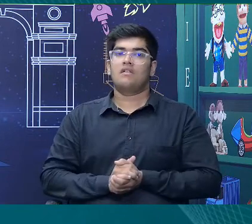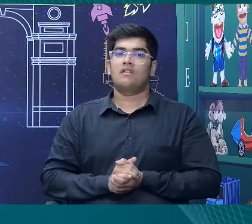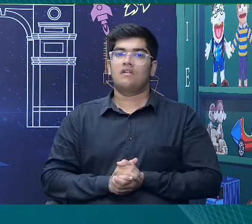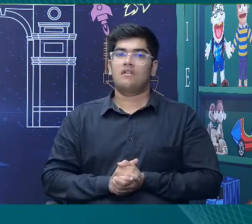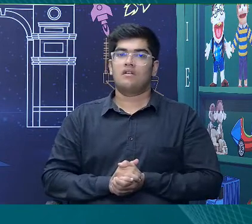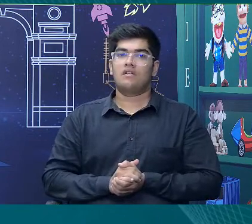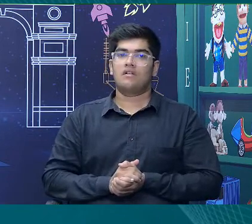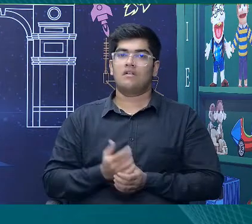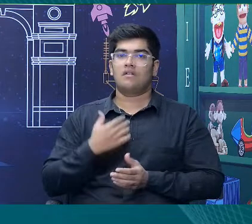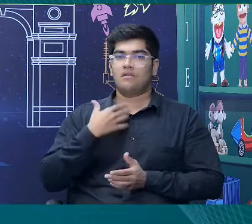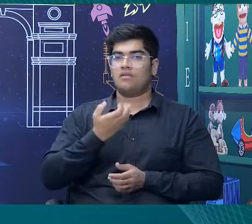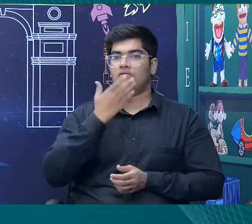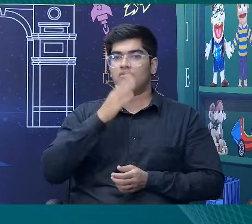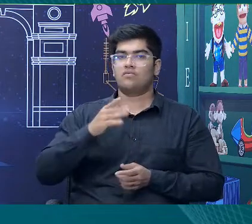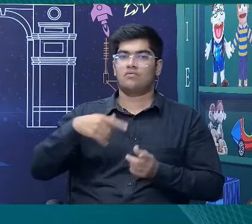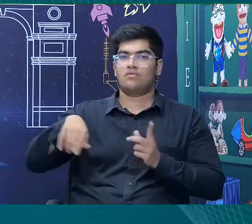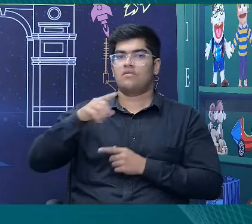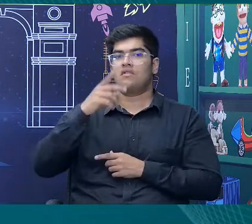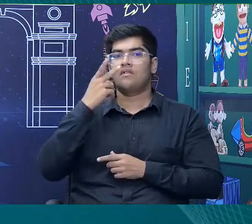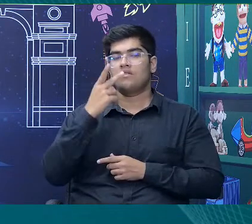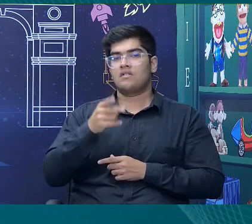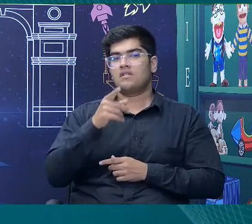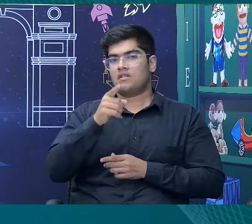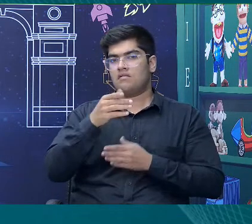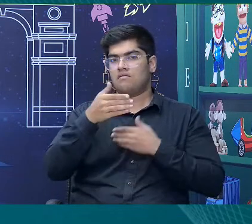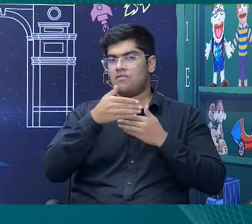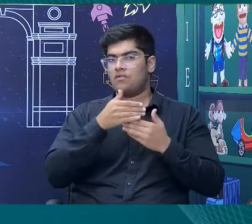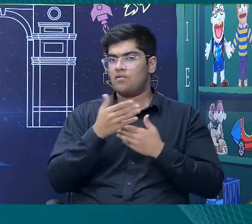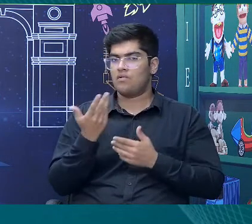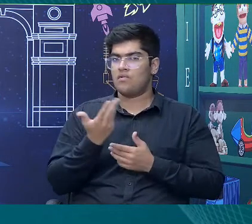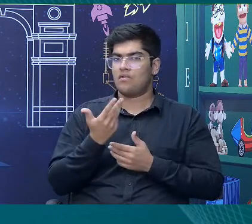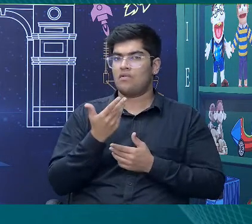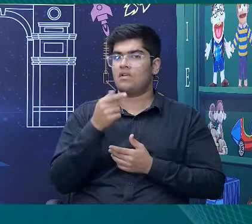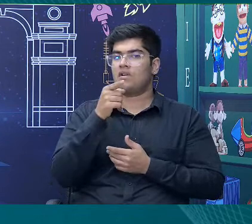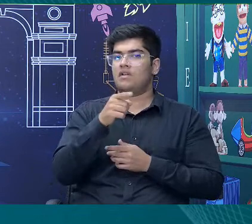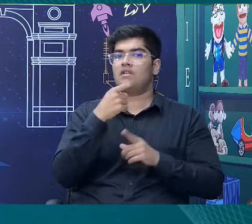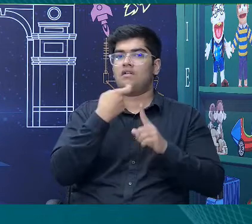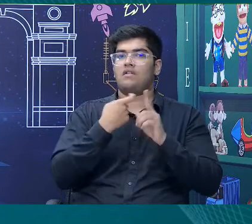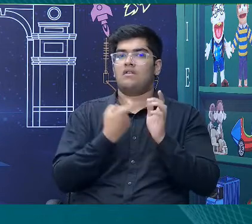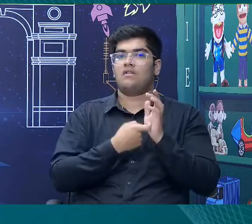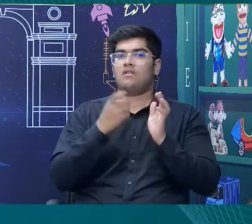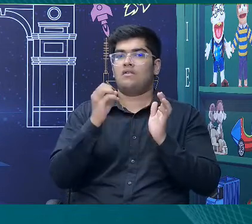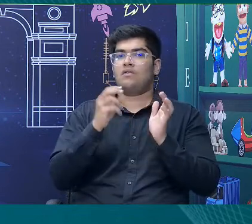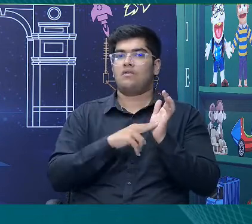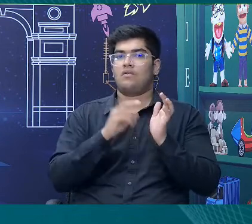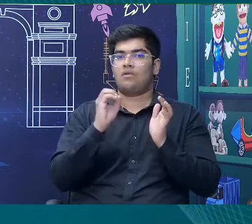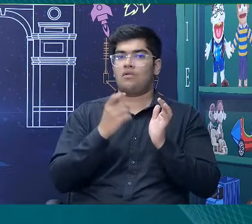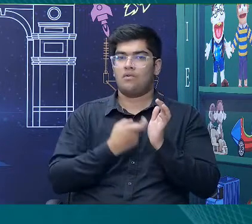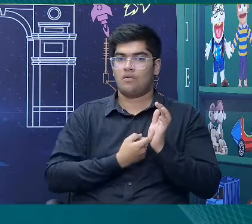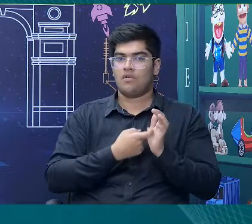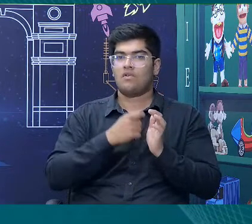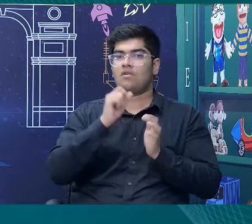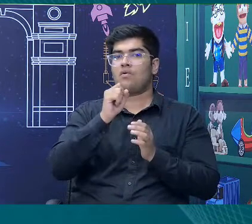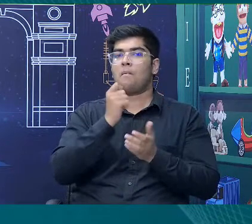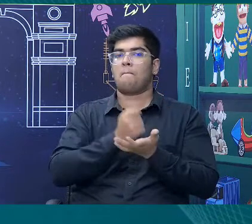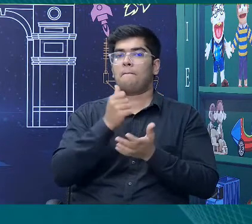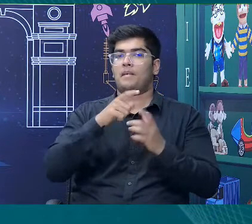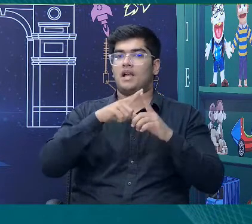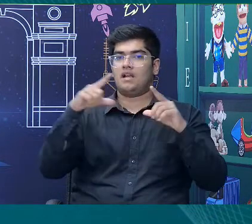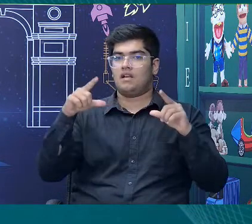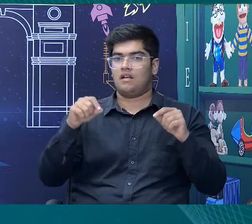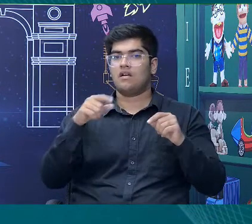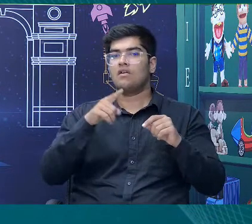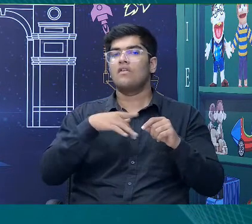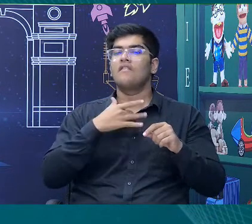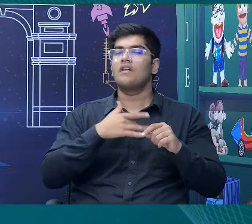I want students to also take a closer look at this kroner bill and notice the